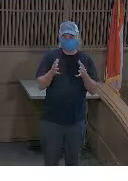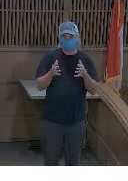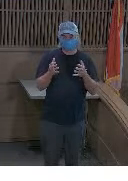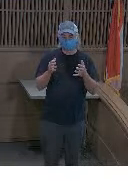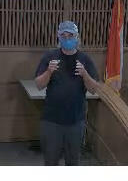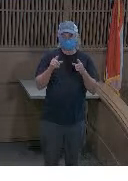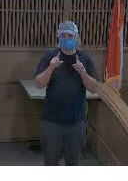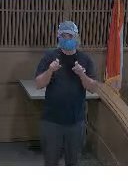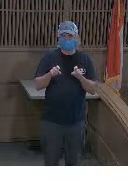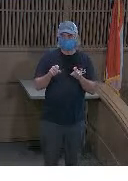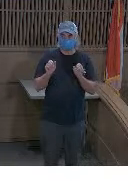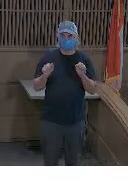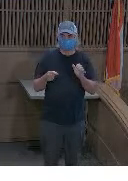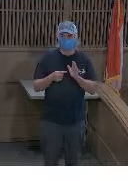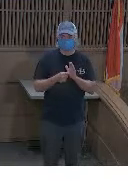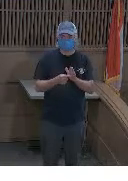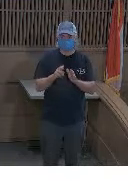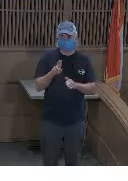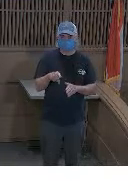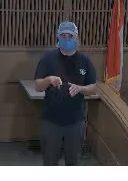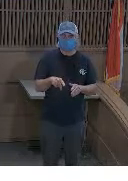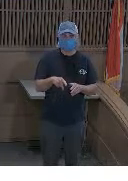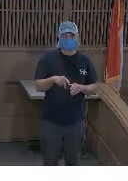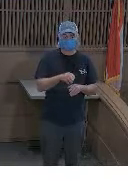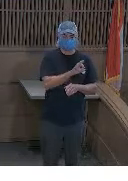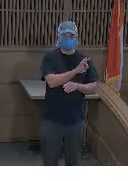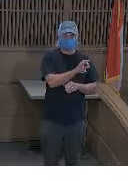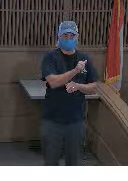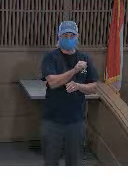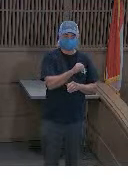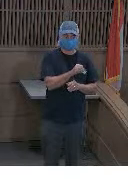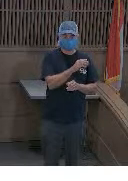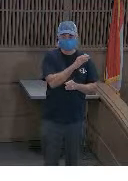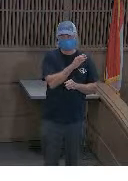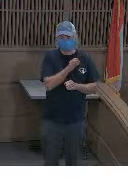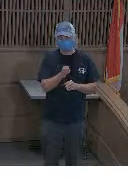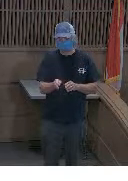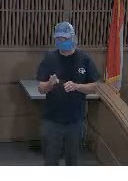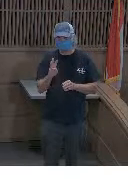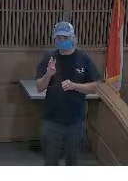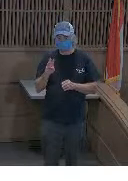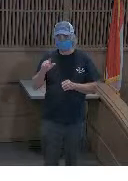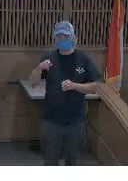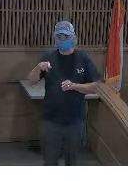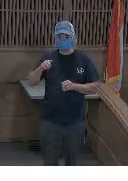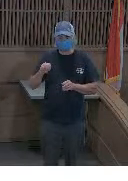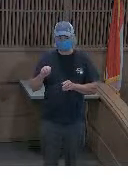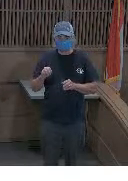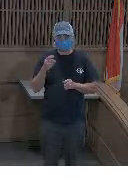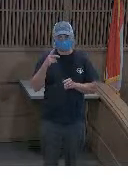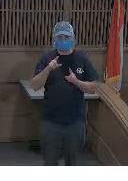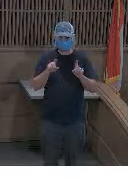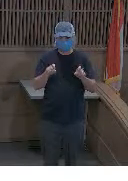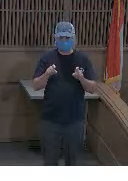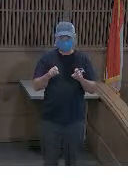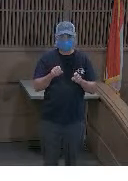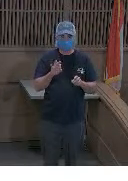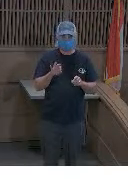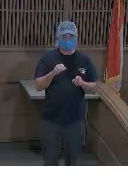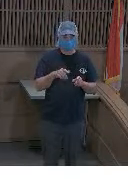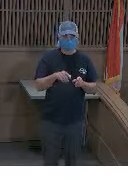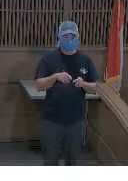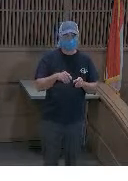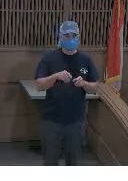up if you want to and have the test between 9 a.m. and 6 p.m. However, it'll go a lot quicker for you and for everyone else if